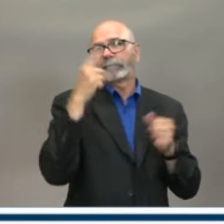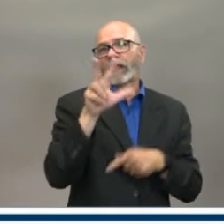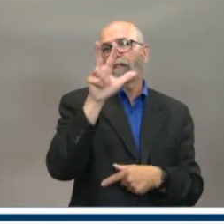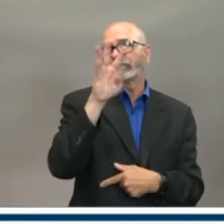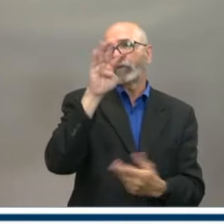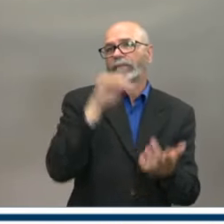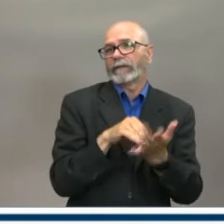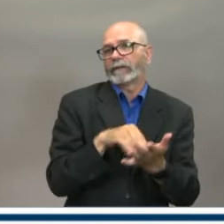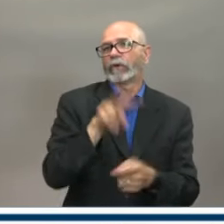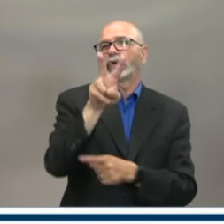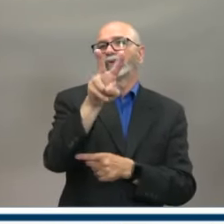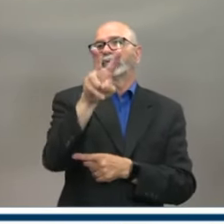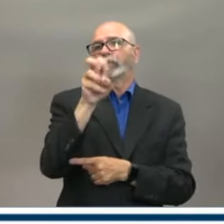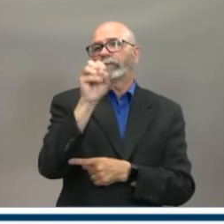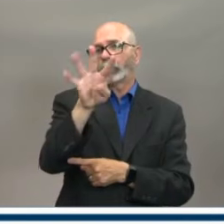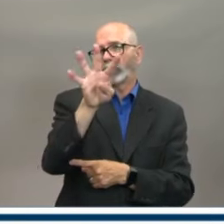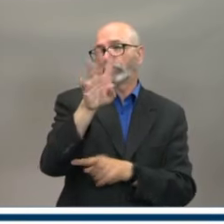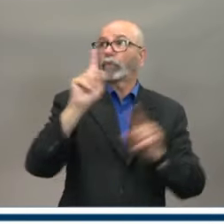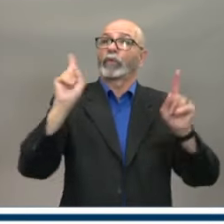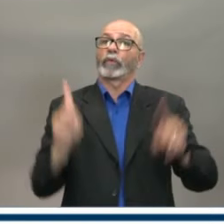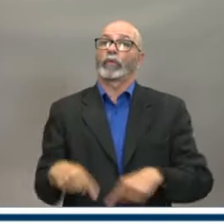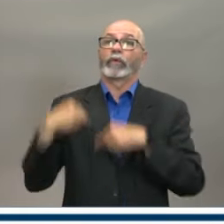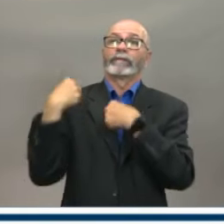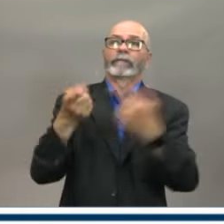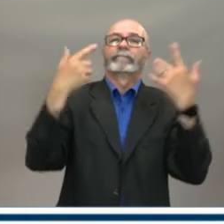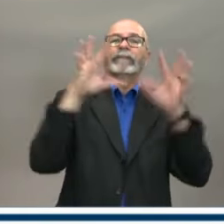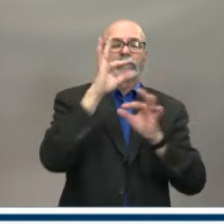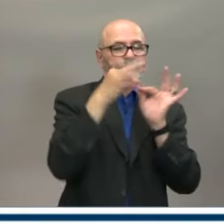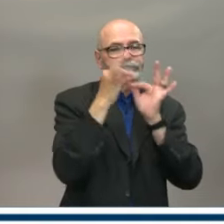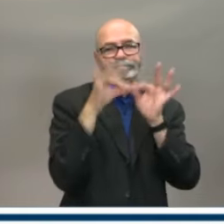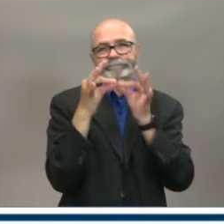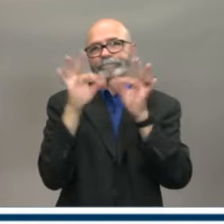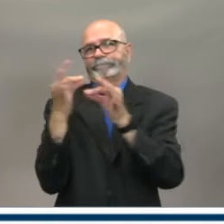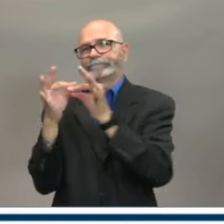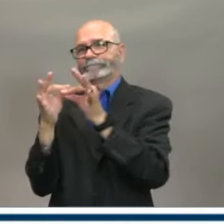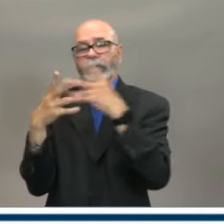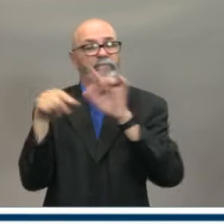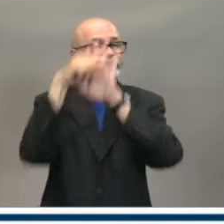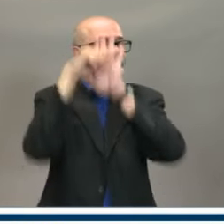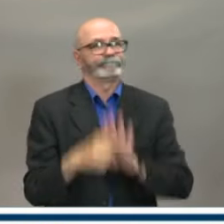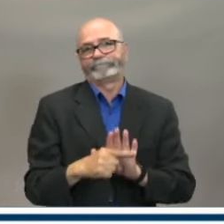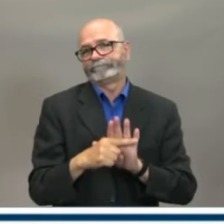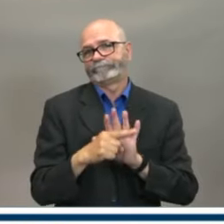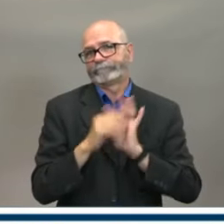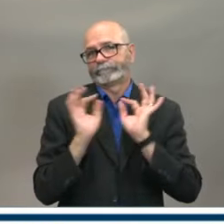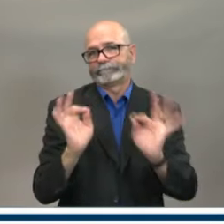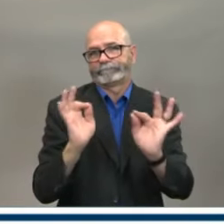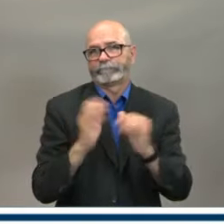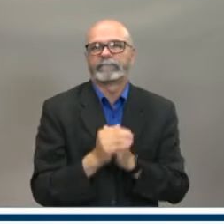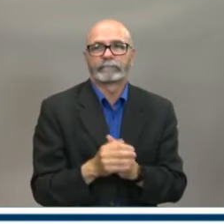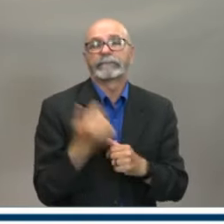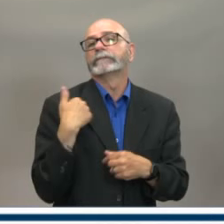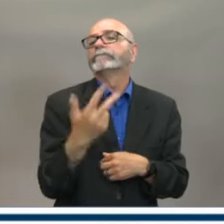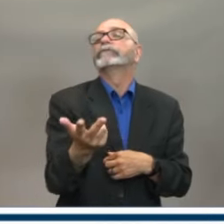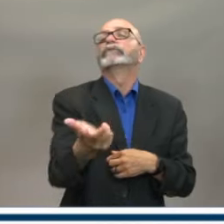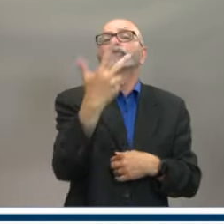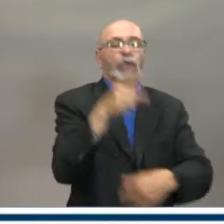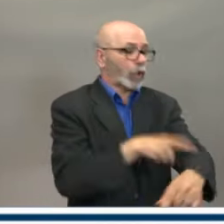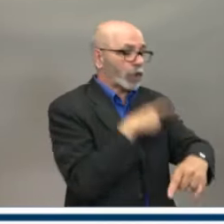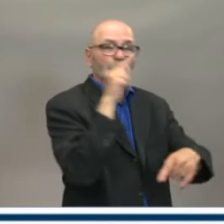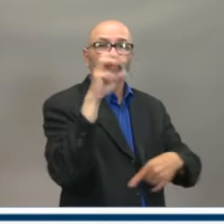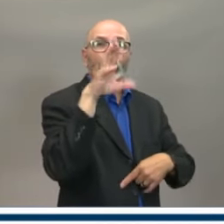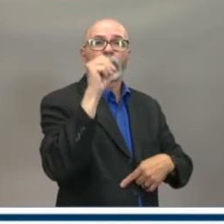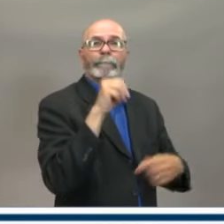34,204 people now have been tested and had negative results. We have 3 licensed long-term care homes and